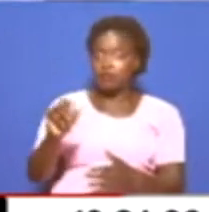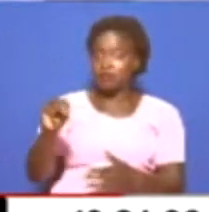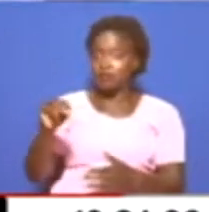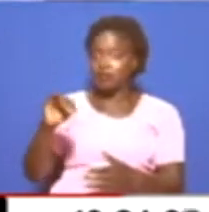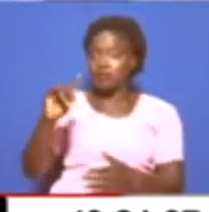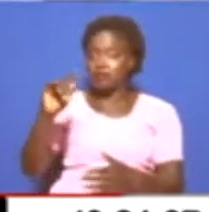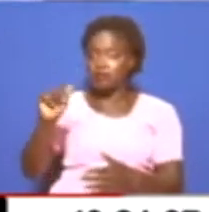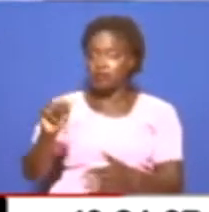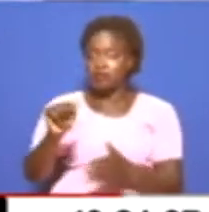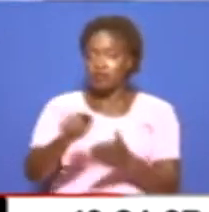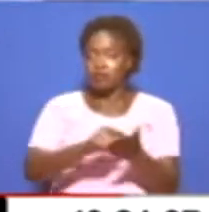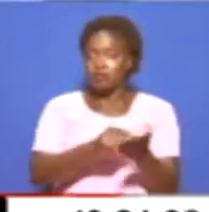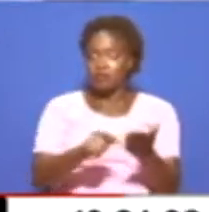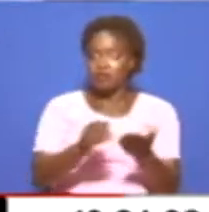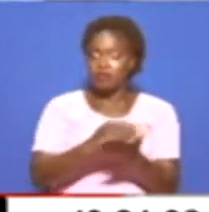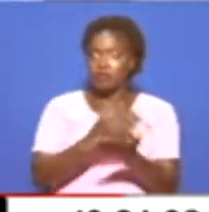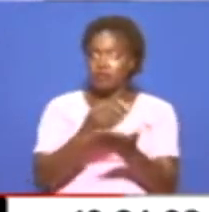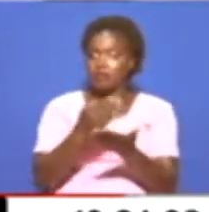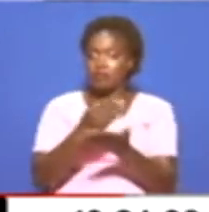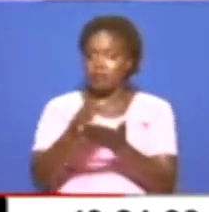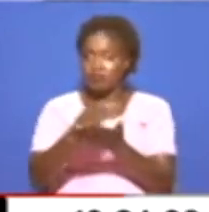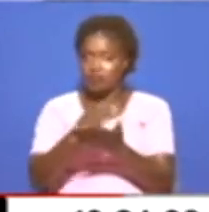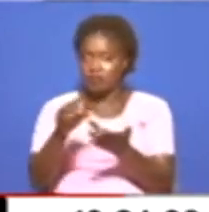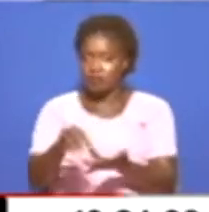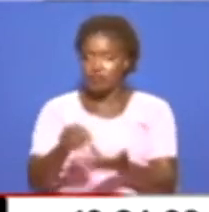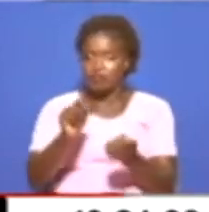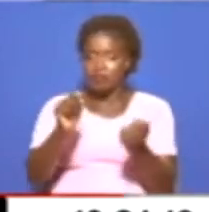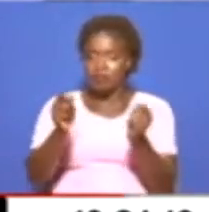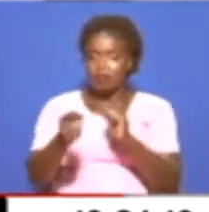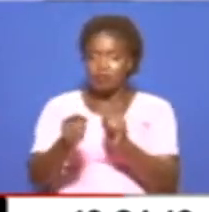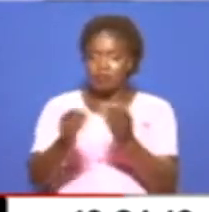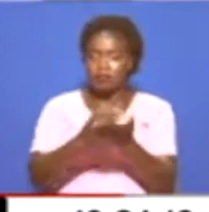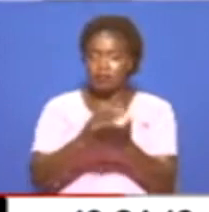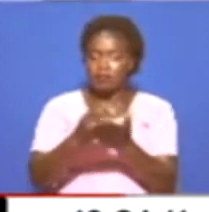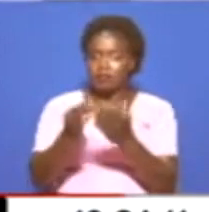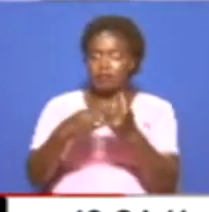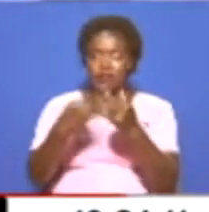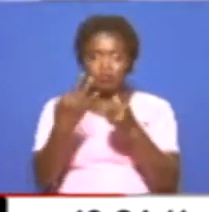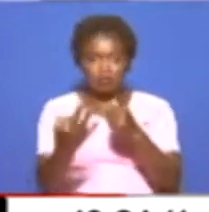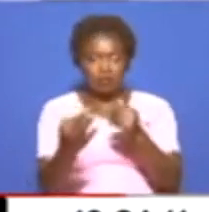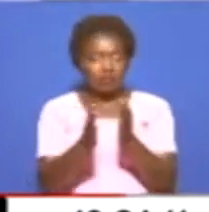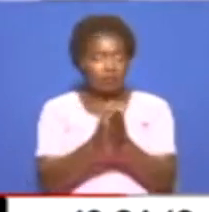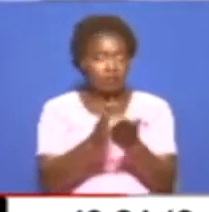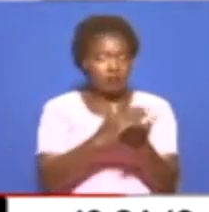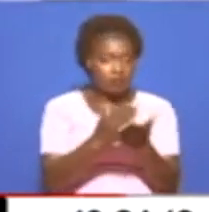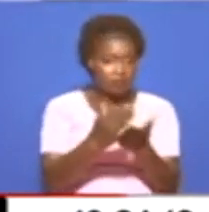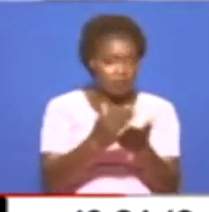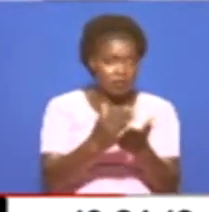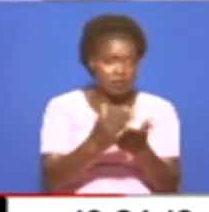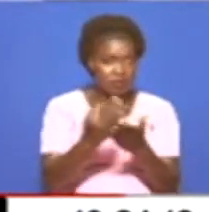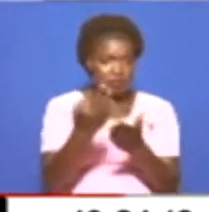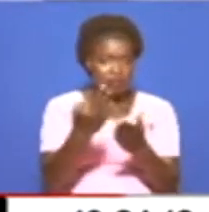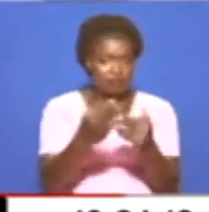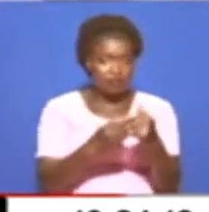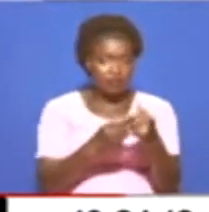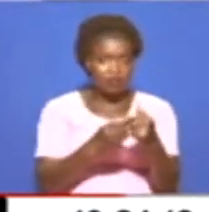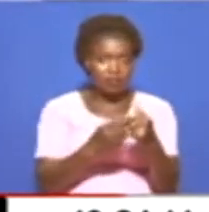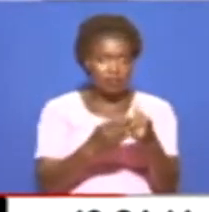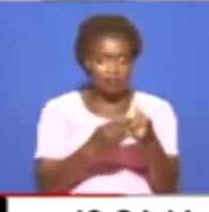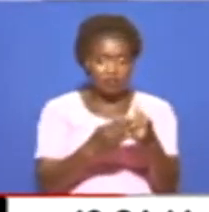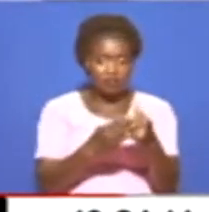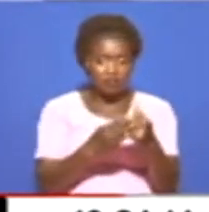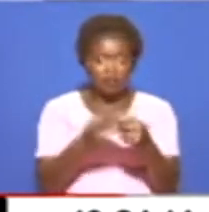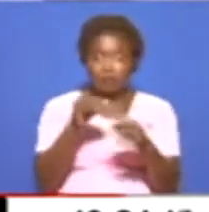some of the sections, especially the amendments on Section 83 and Section 39 on the